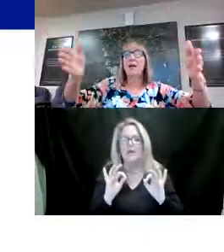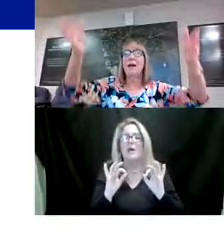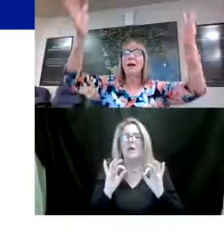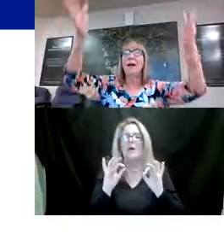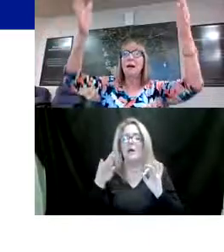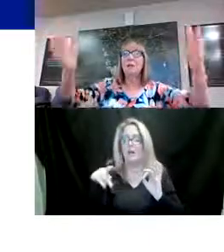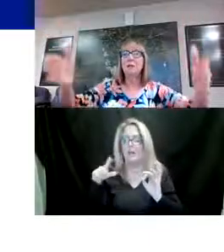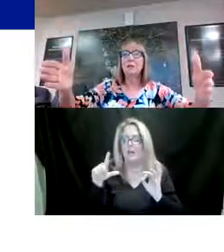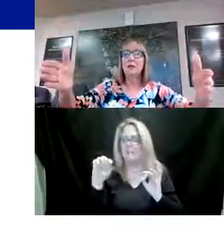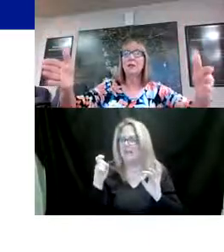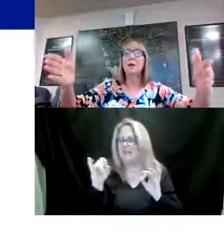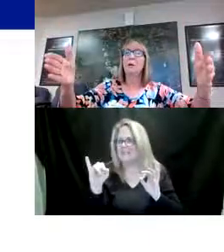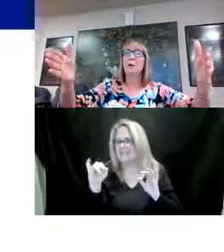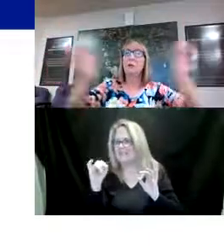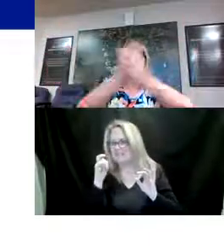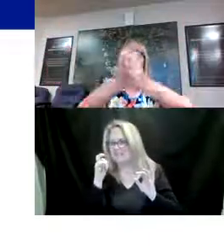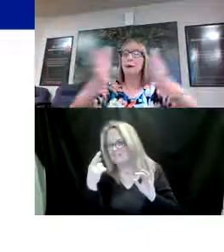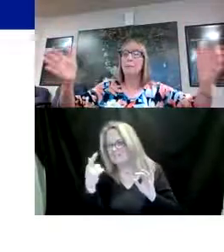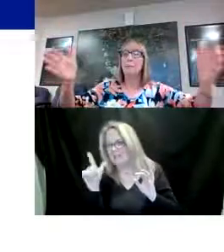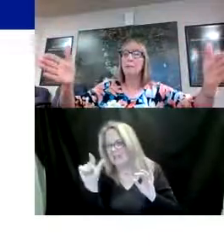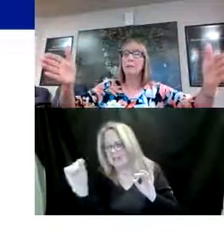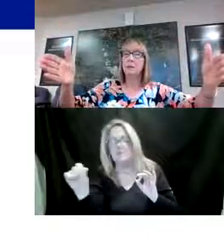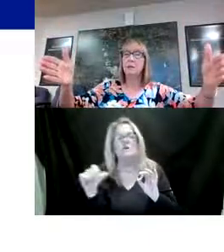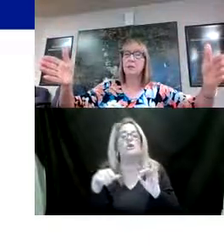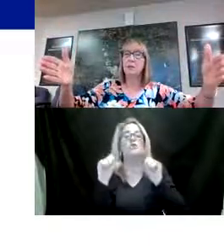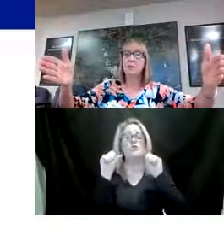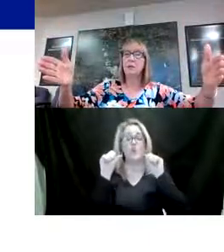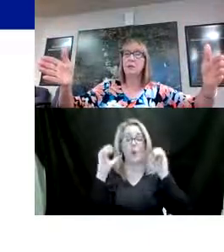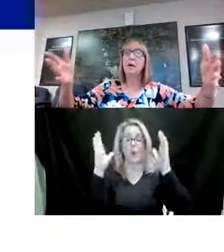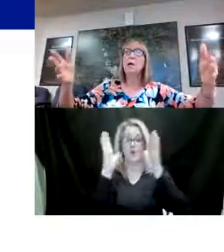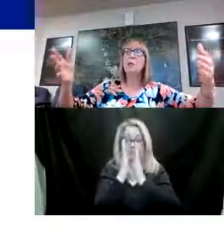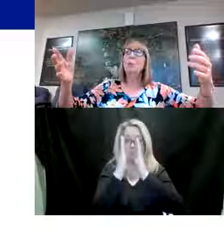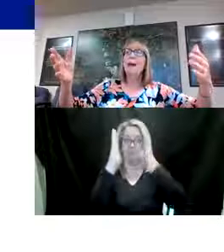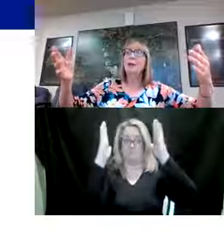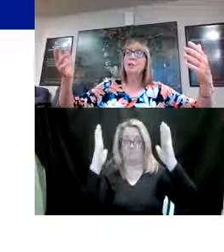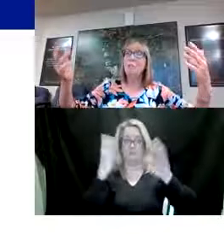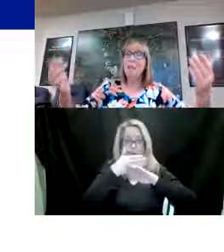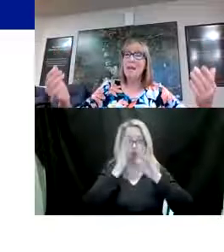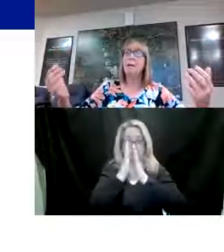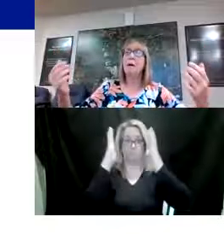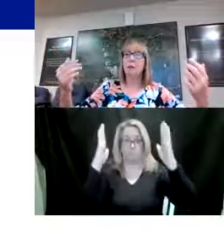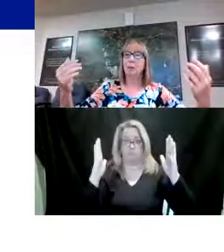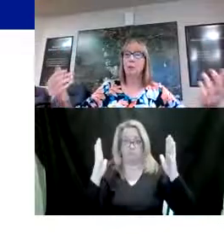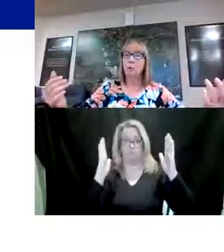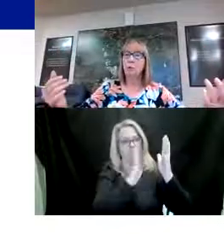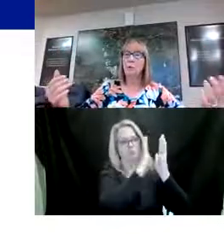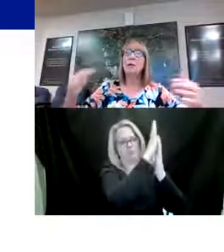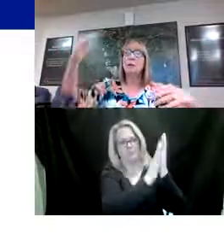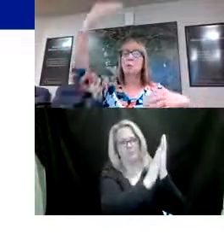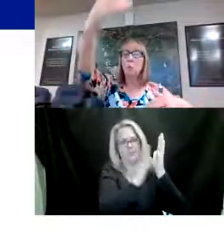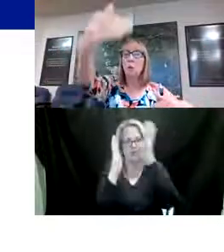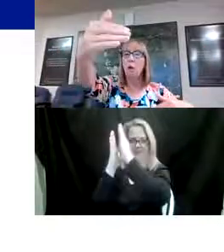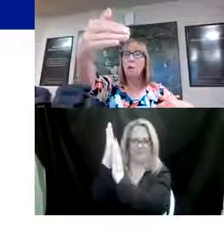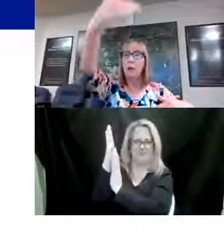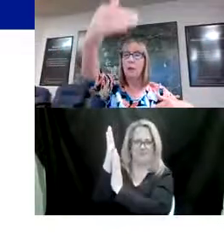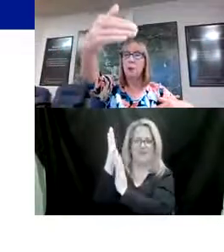side of that onto the sides of the bookcases that we had just separated. So we actually made a little room, because